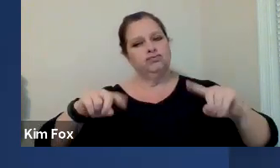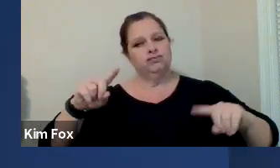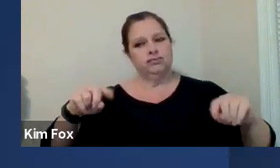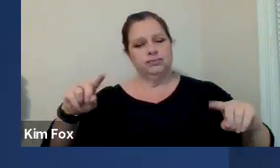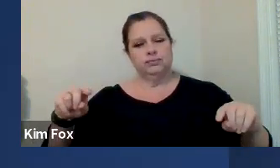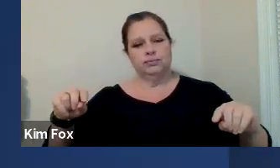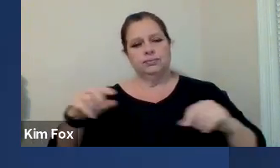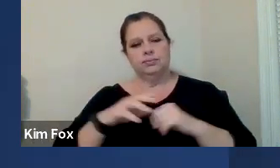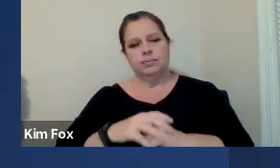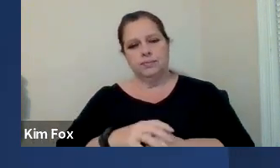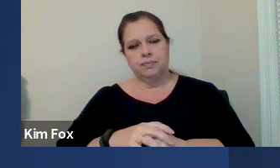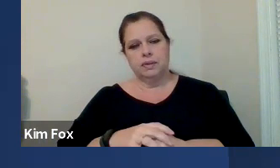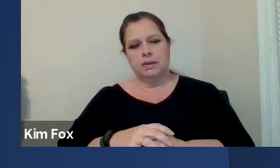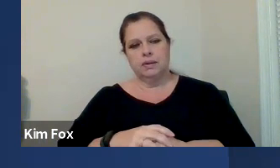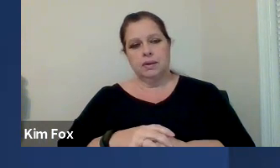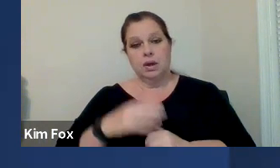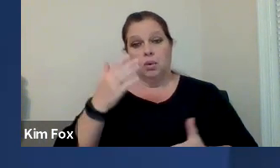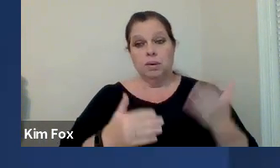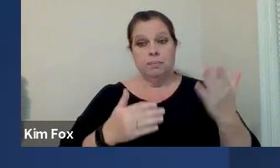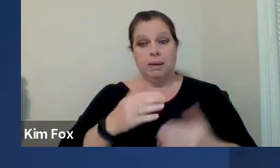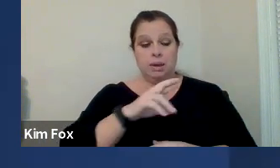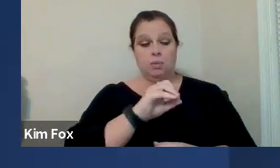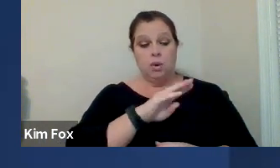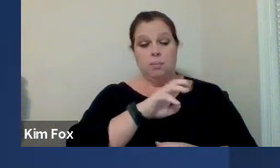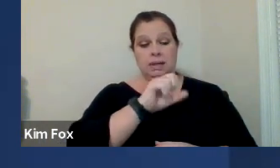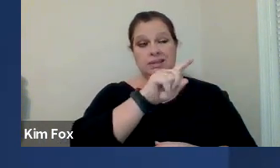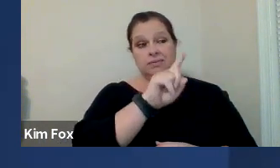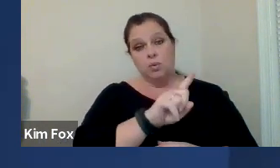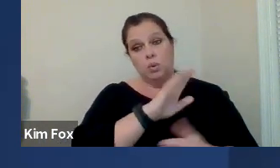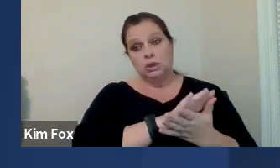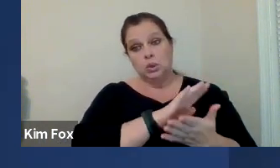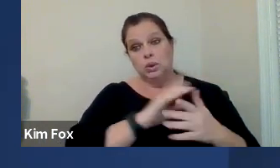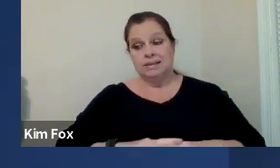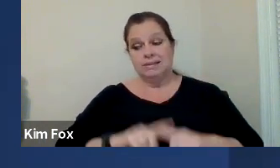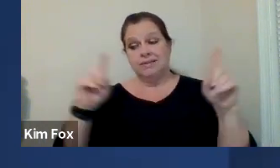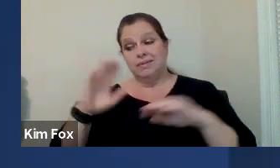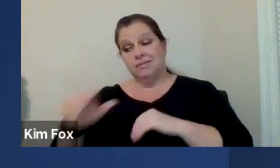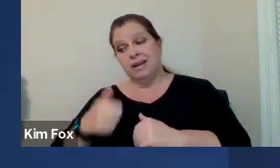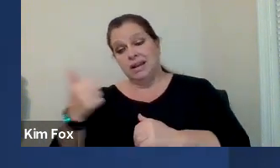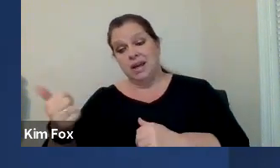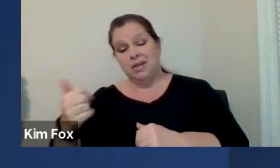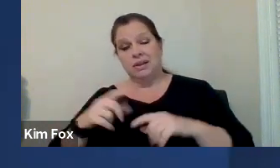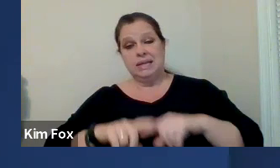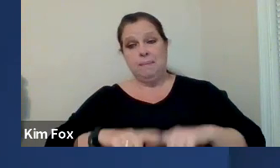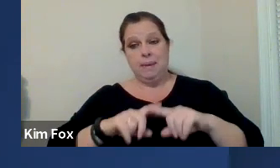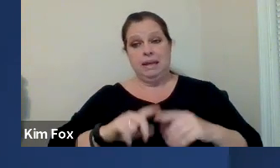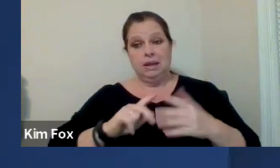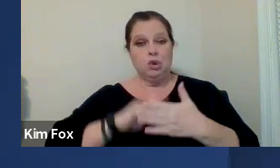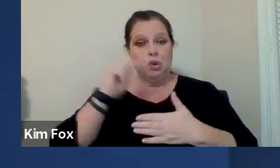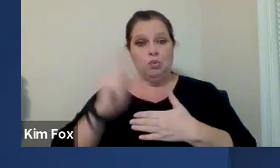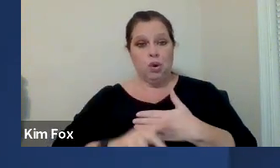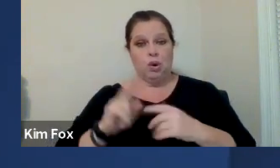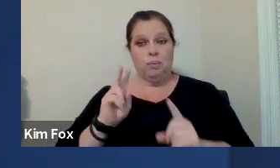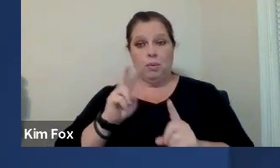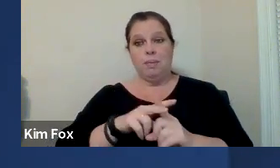variables, because what may be robust for one school is different for another, depending on what program you actually